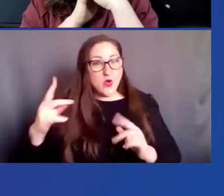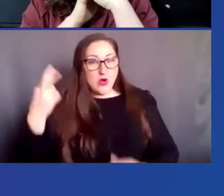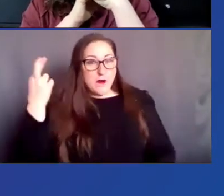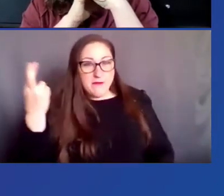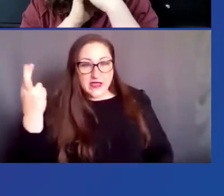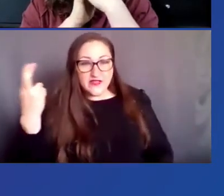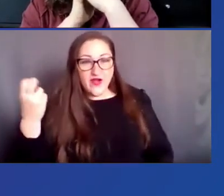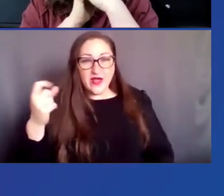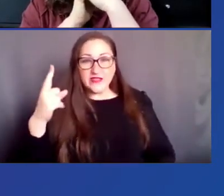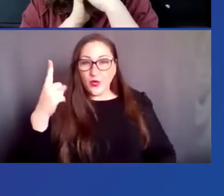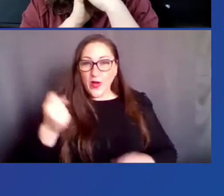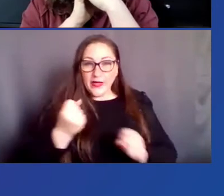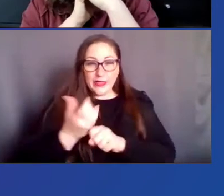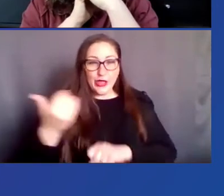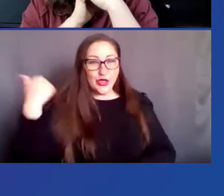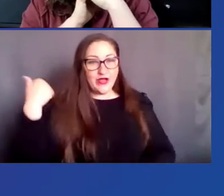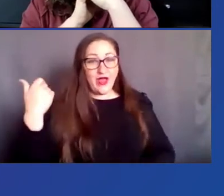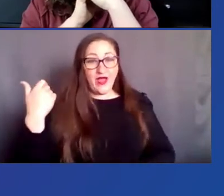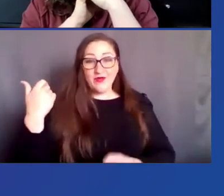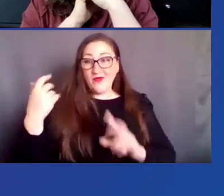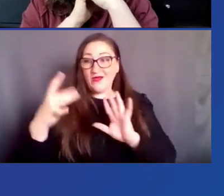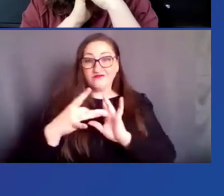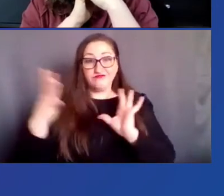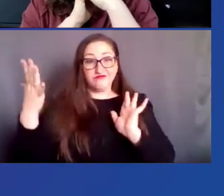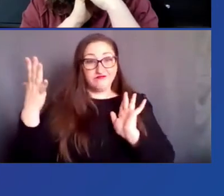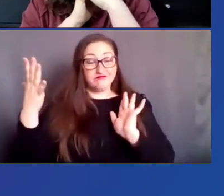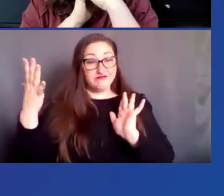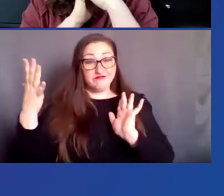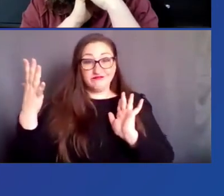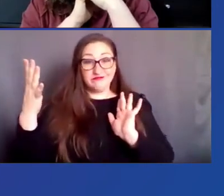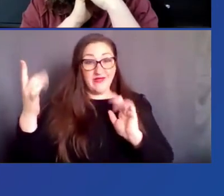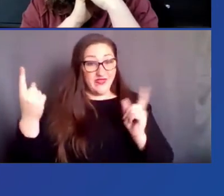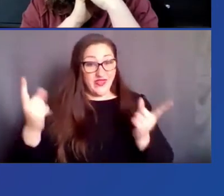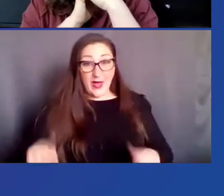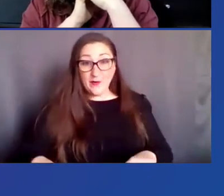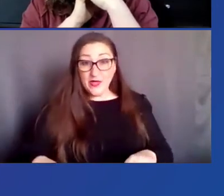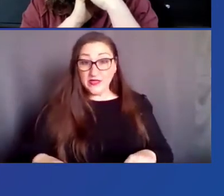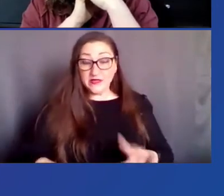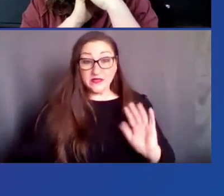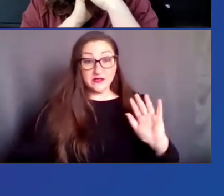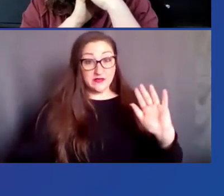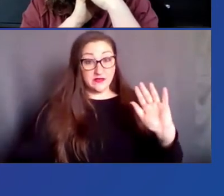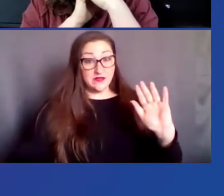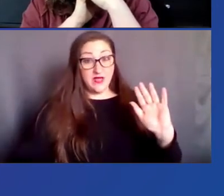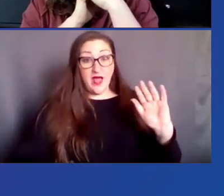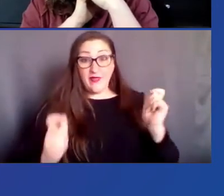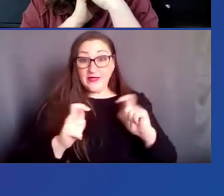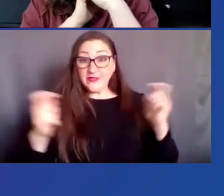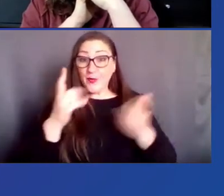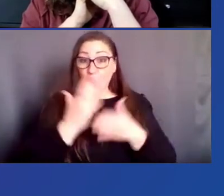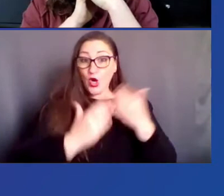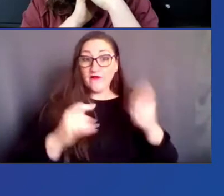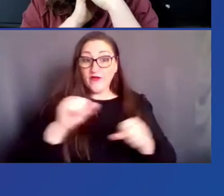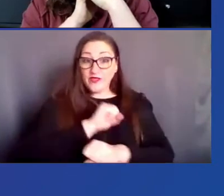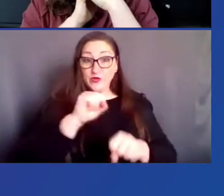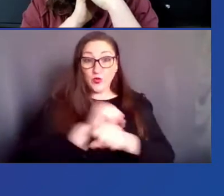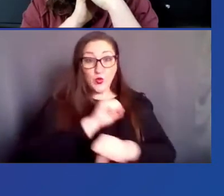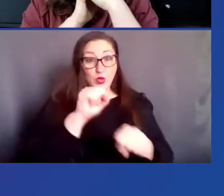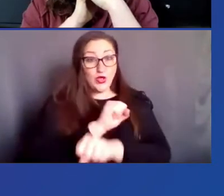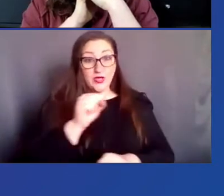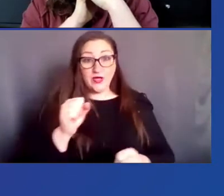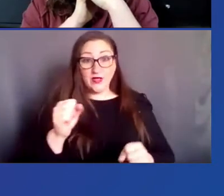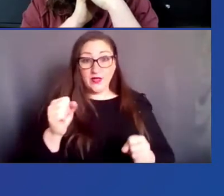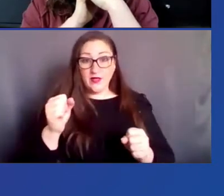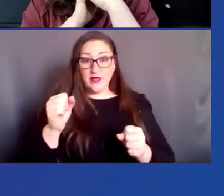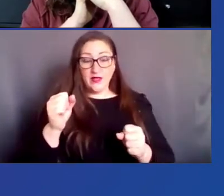about a year ago, and we ain't no more. And that's important work as well. That's a large part of the work.